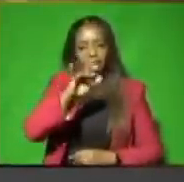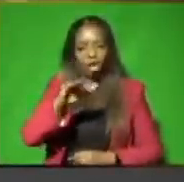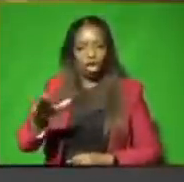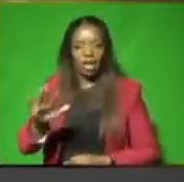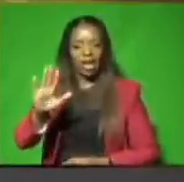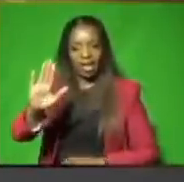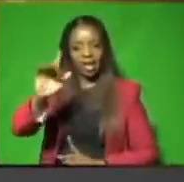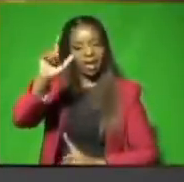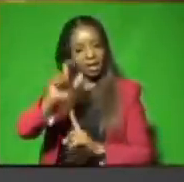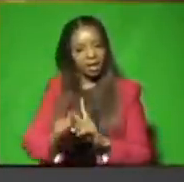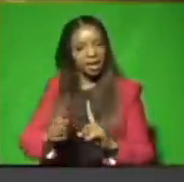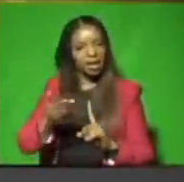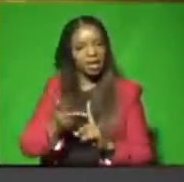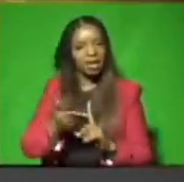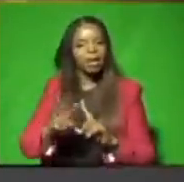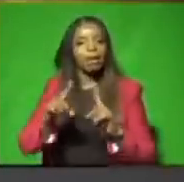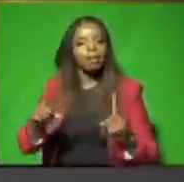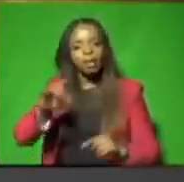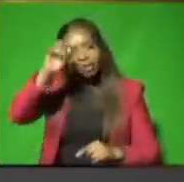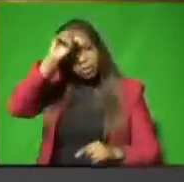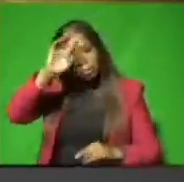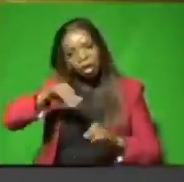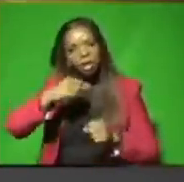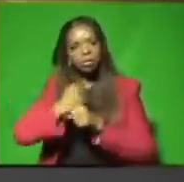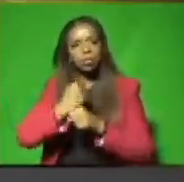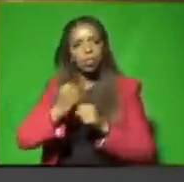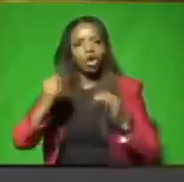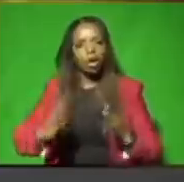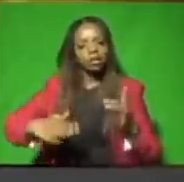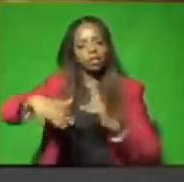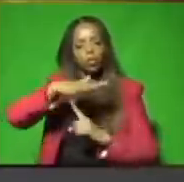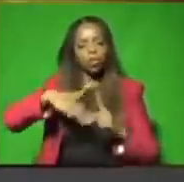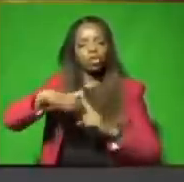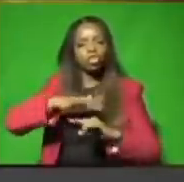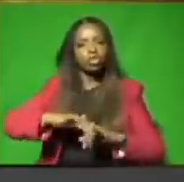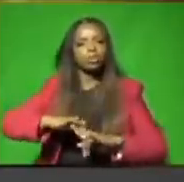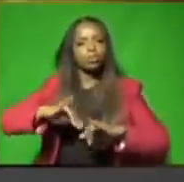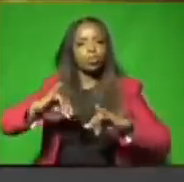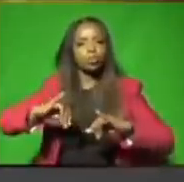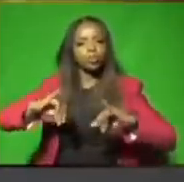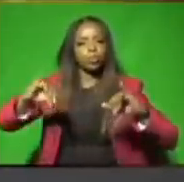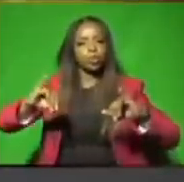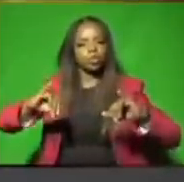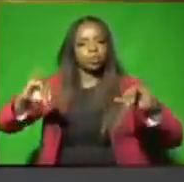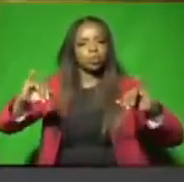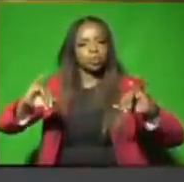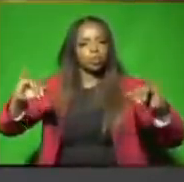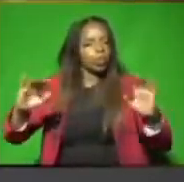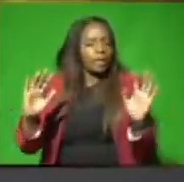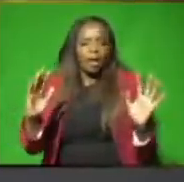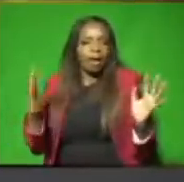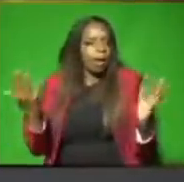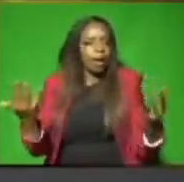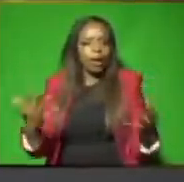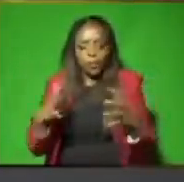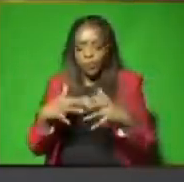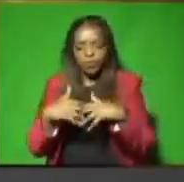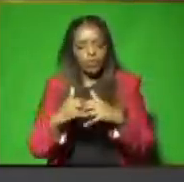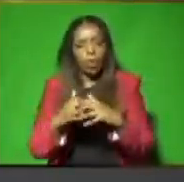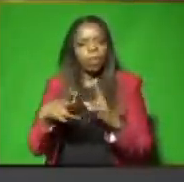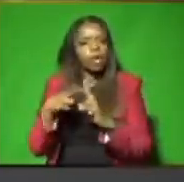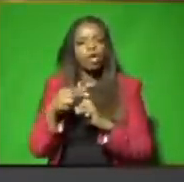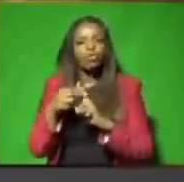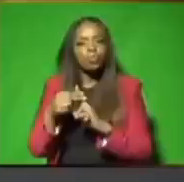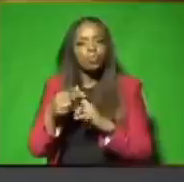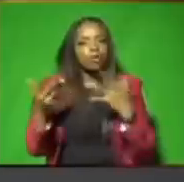the mine workers' conditions continue to be worse. How do you form a union to go and save